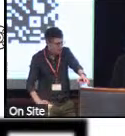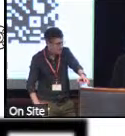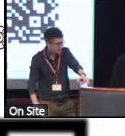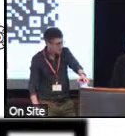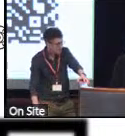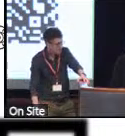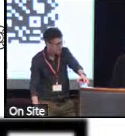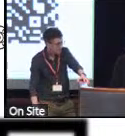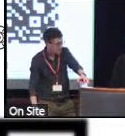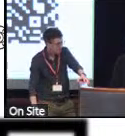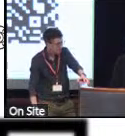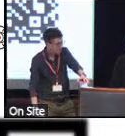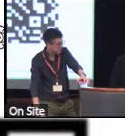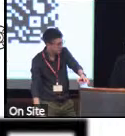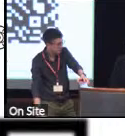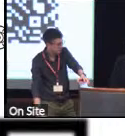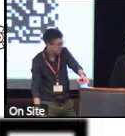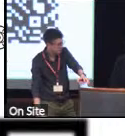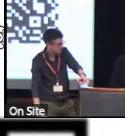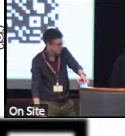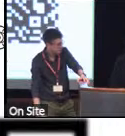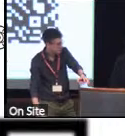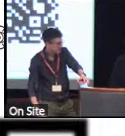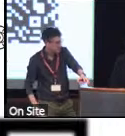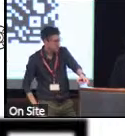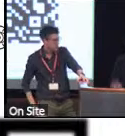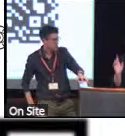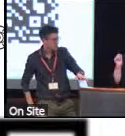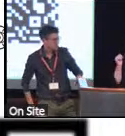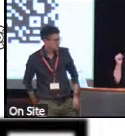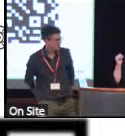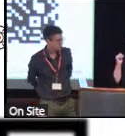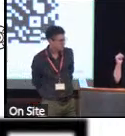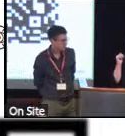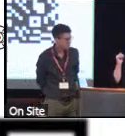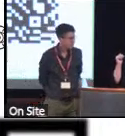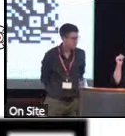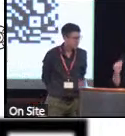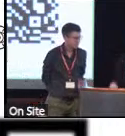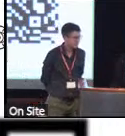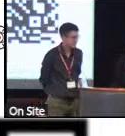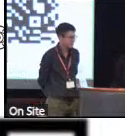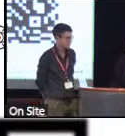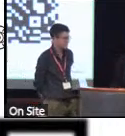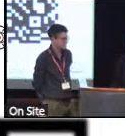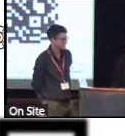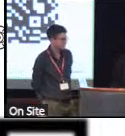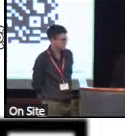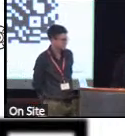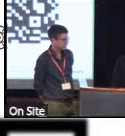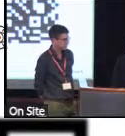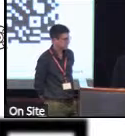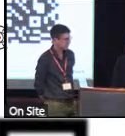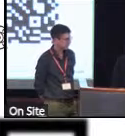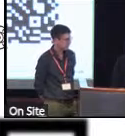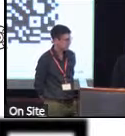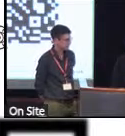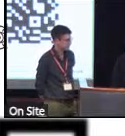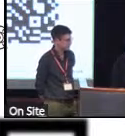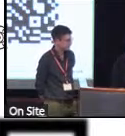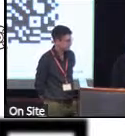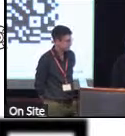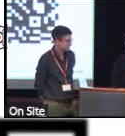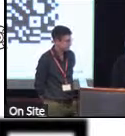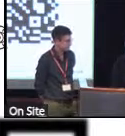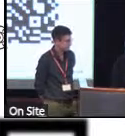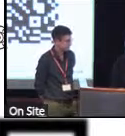both available through the Zoom link. You can access the transcript here using the QR code. And just